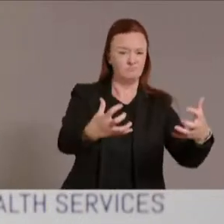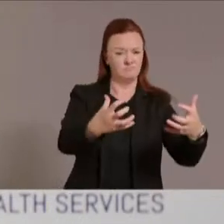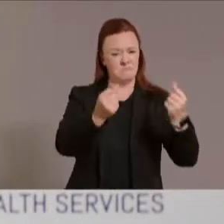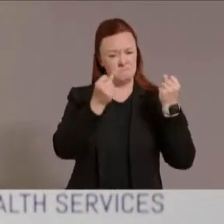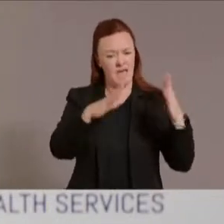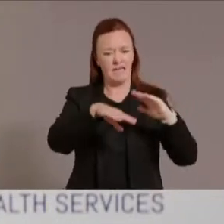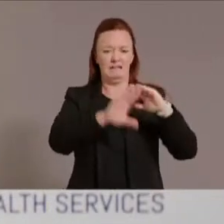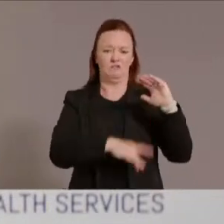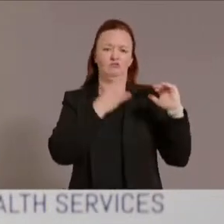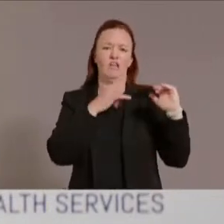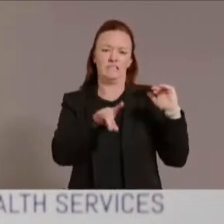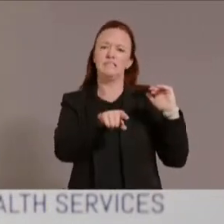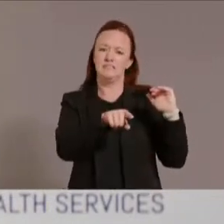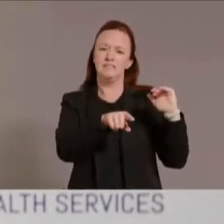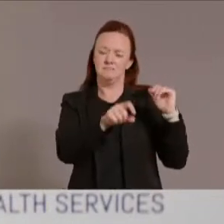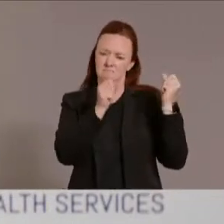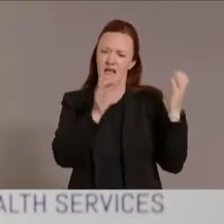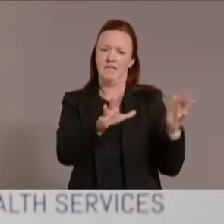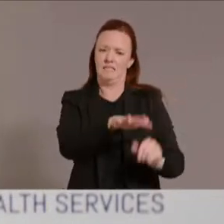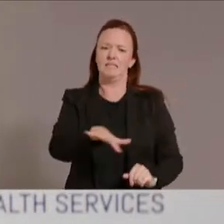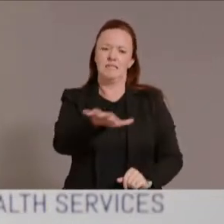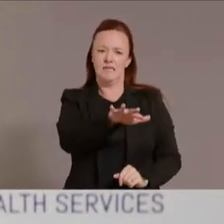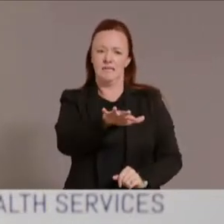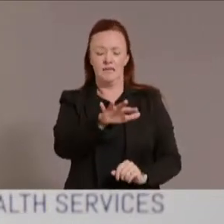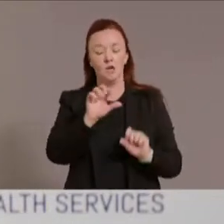under 18 and could continue to